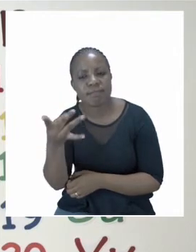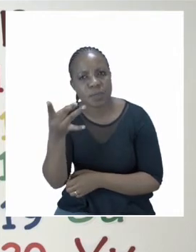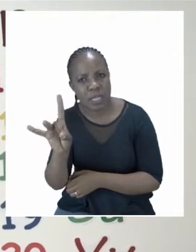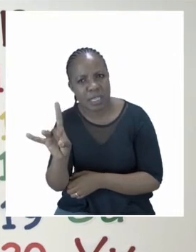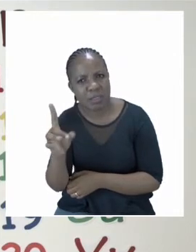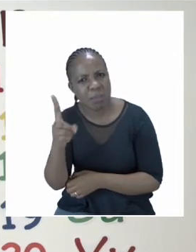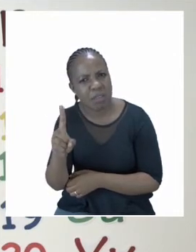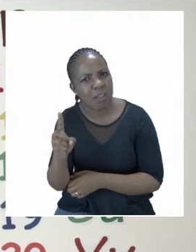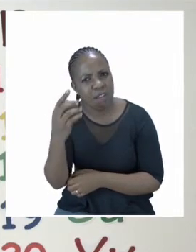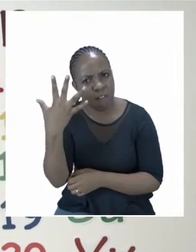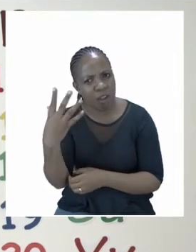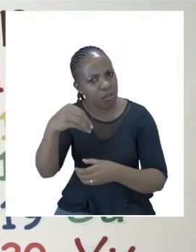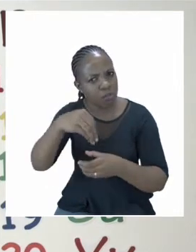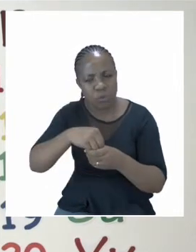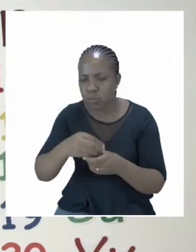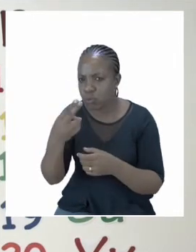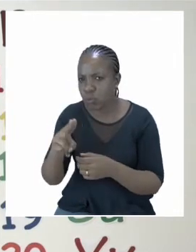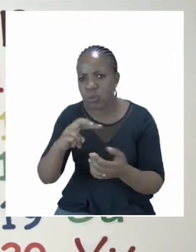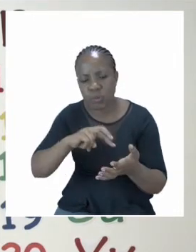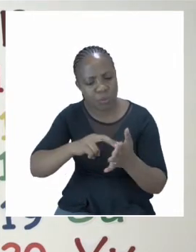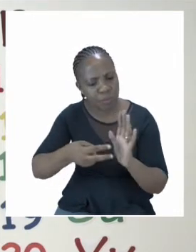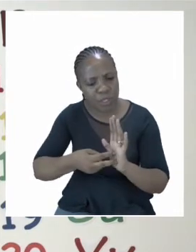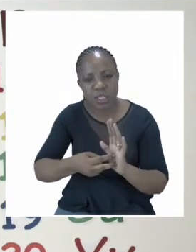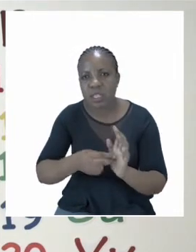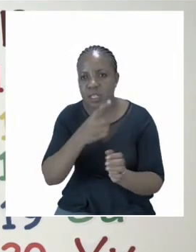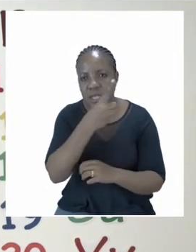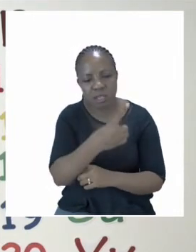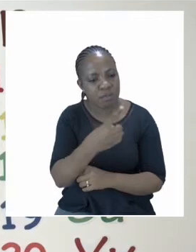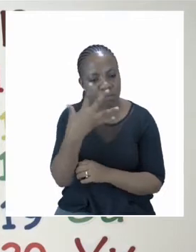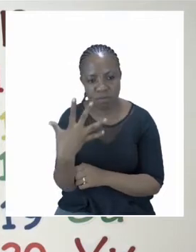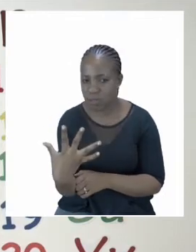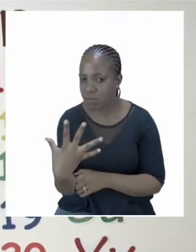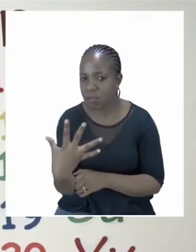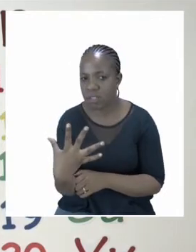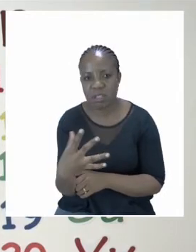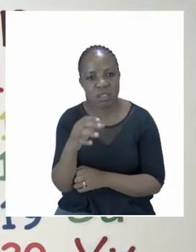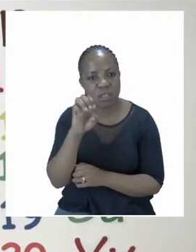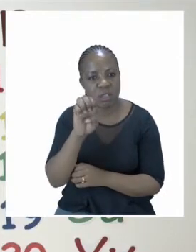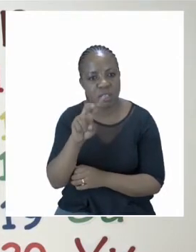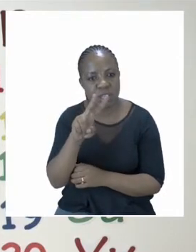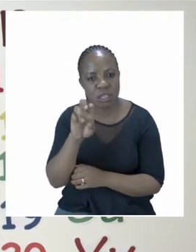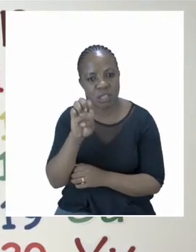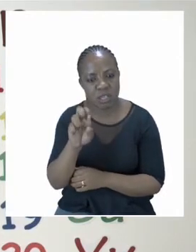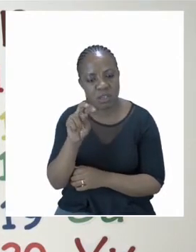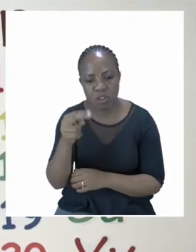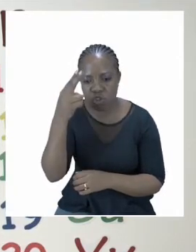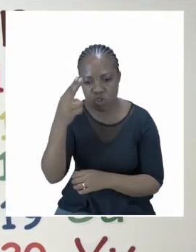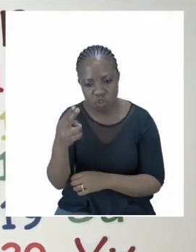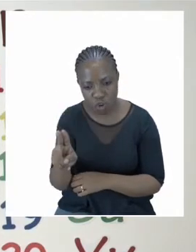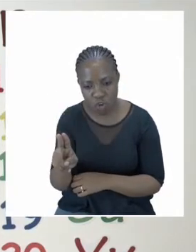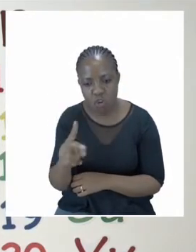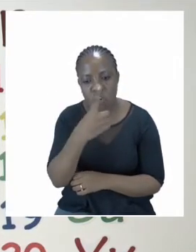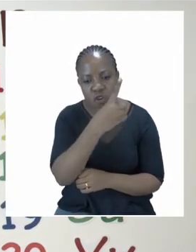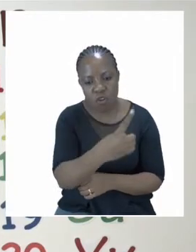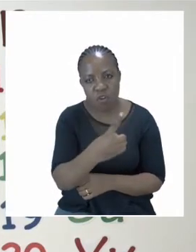or an 8. And there is nothing here at the 5. We look at